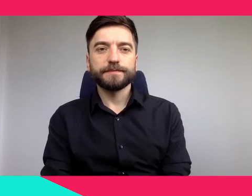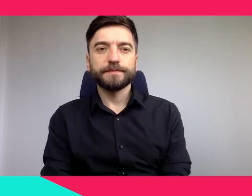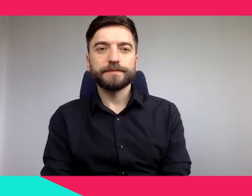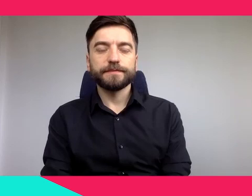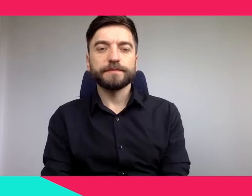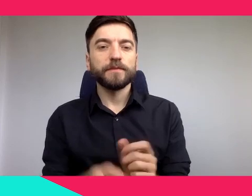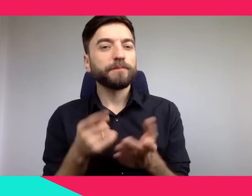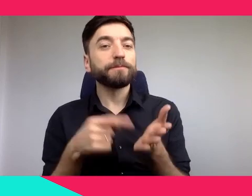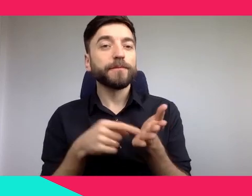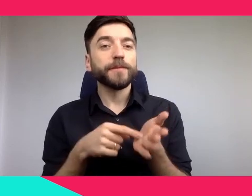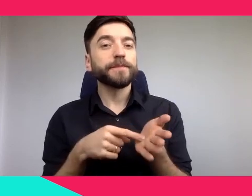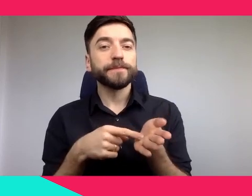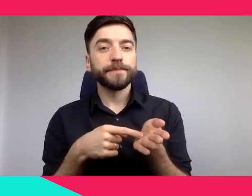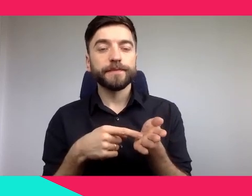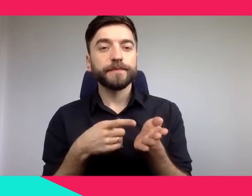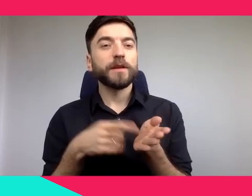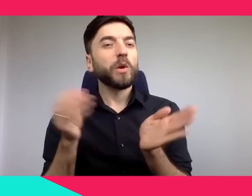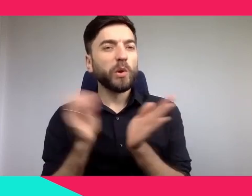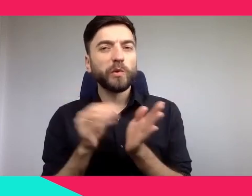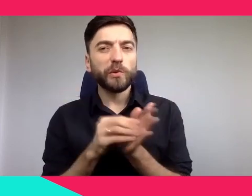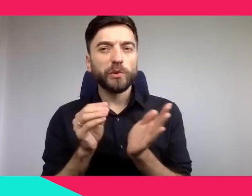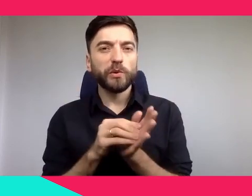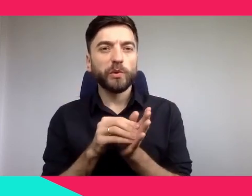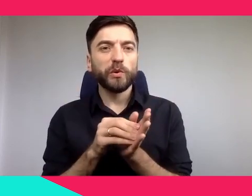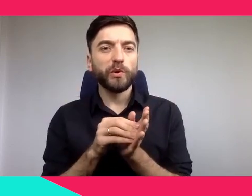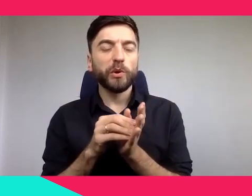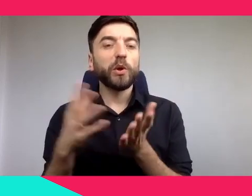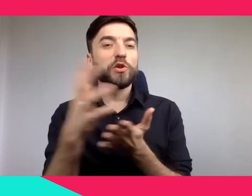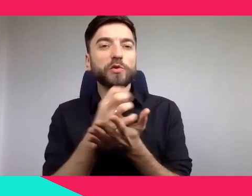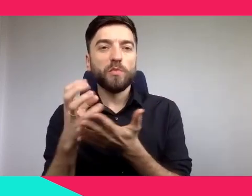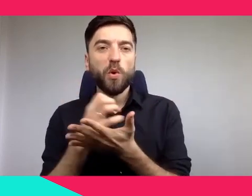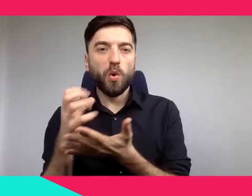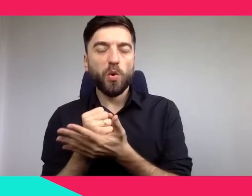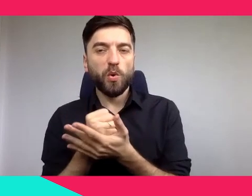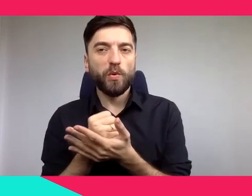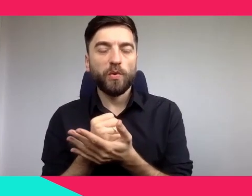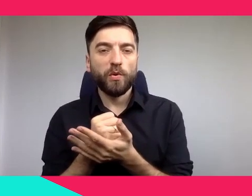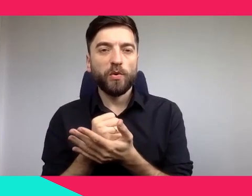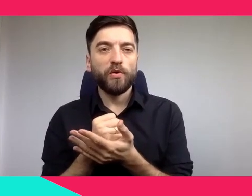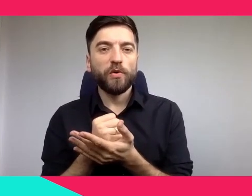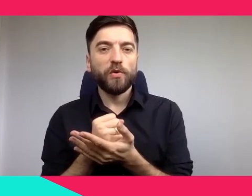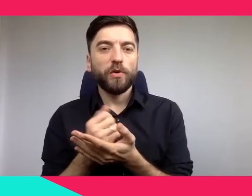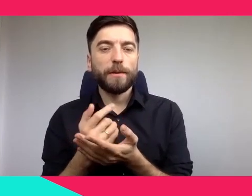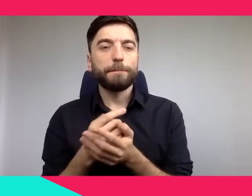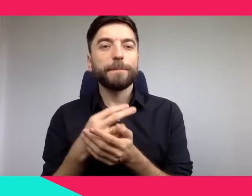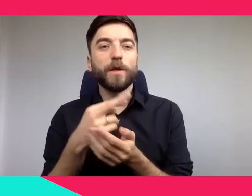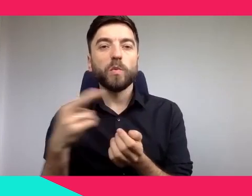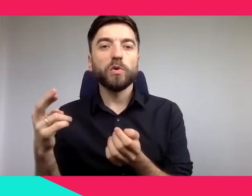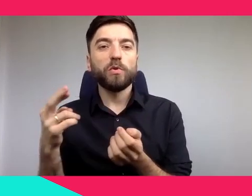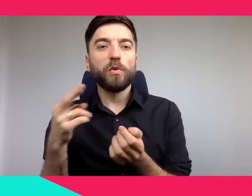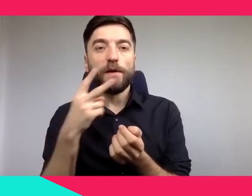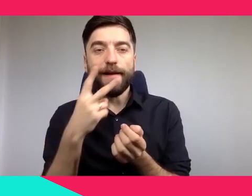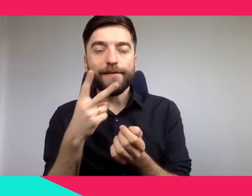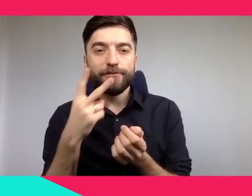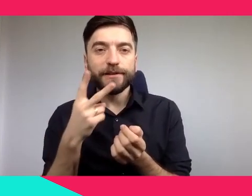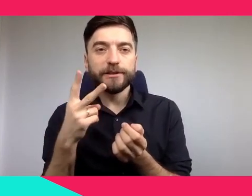experiences with collections. They are changing. So objects from a museum are personal. People want to